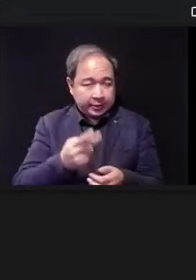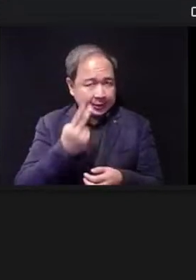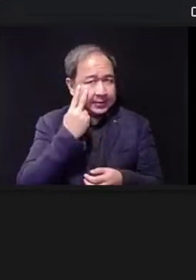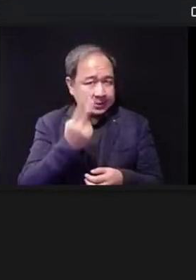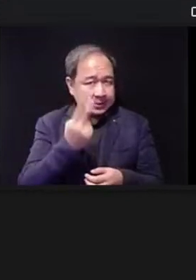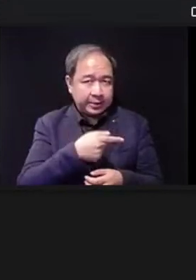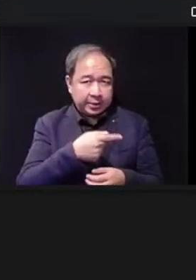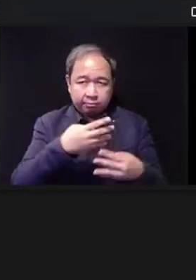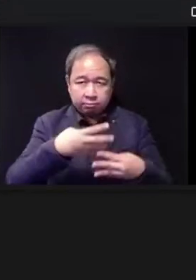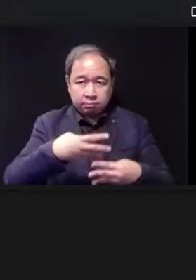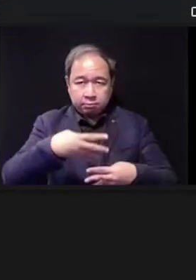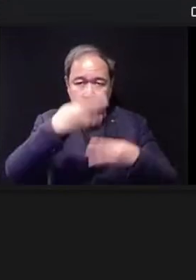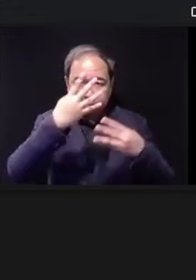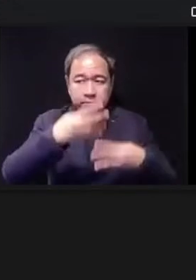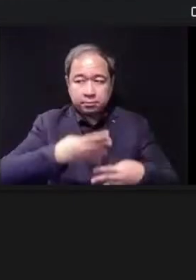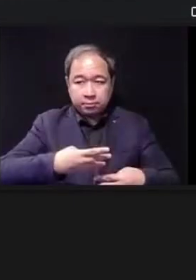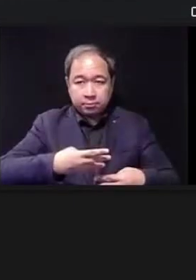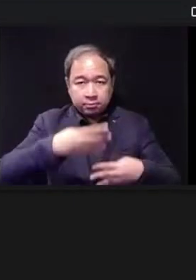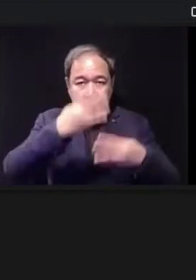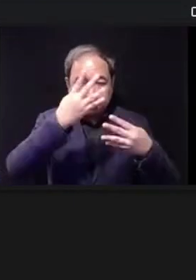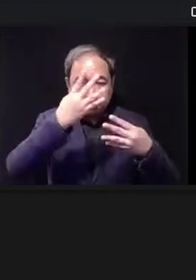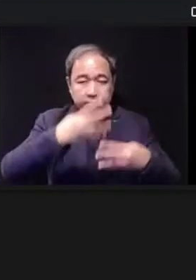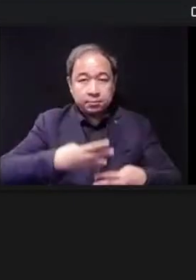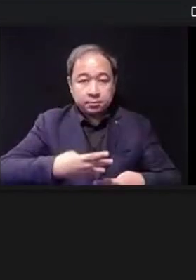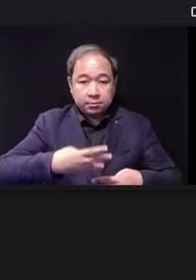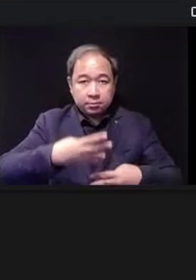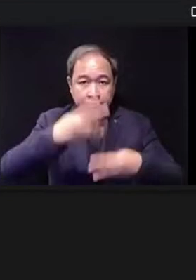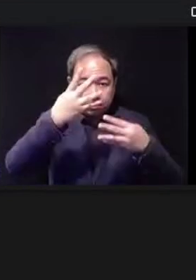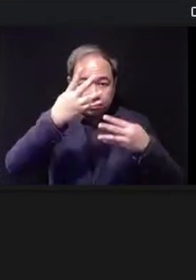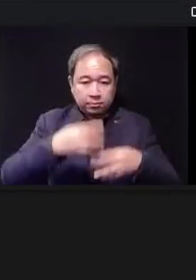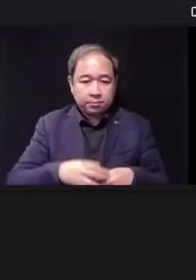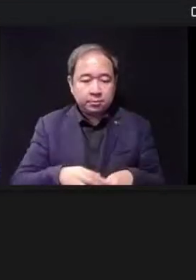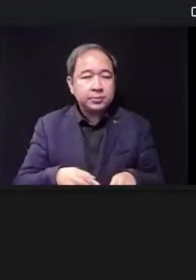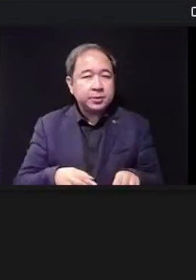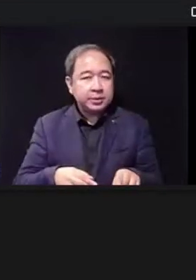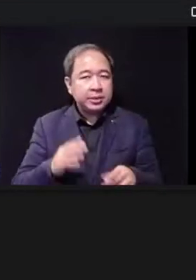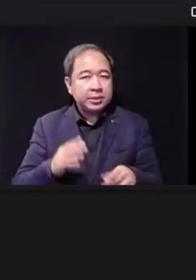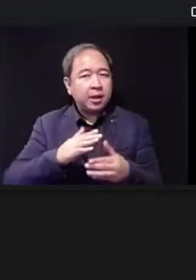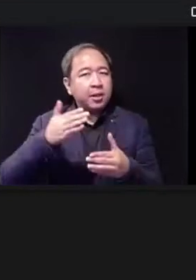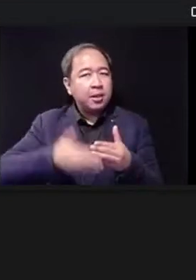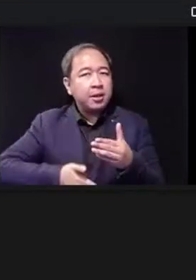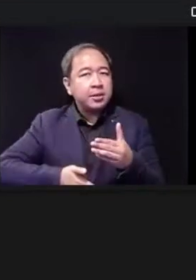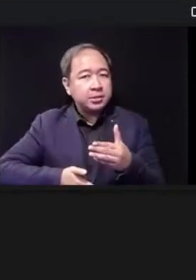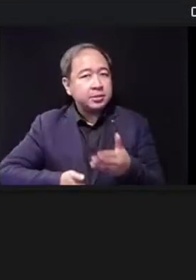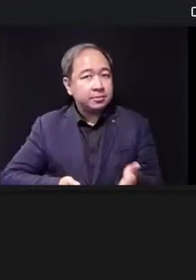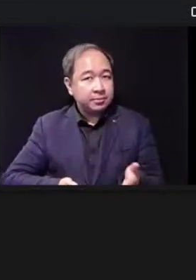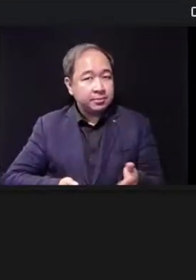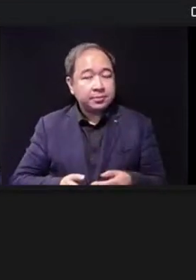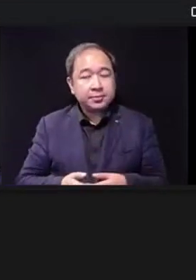down. I believe this is the last part.